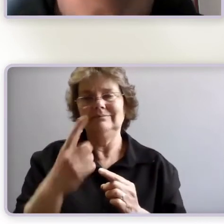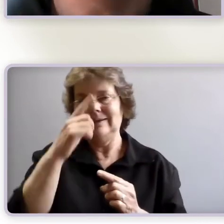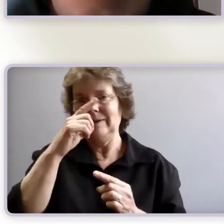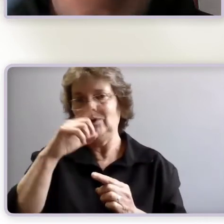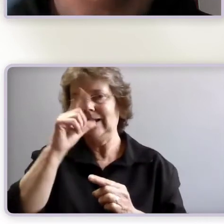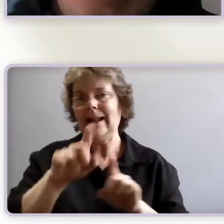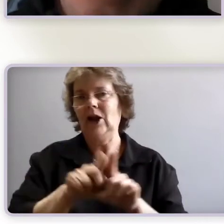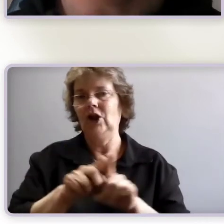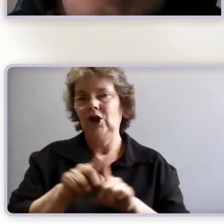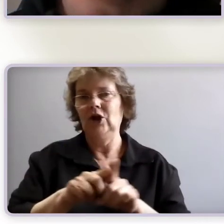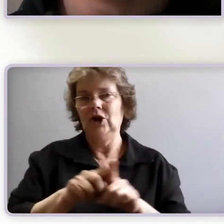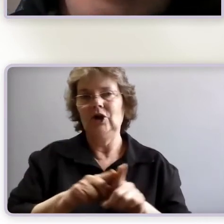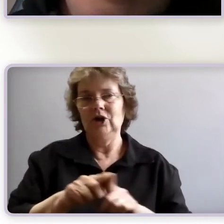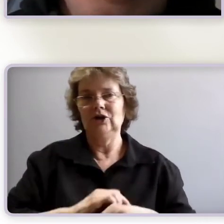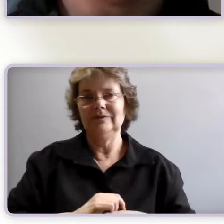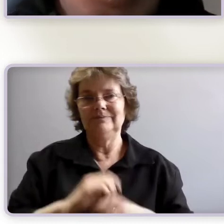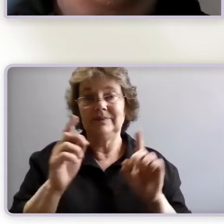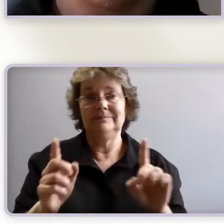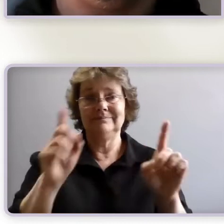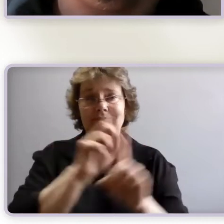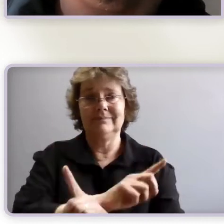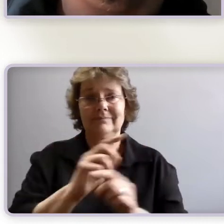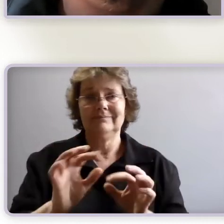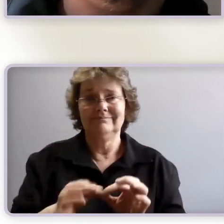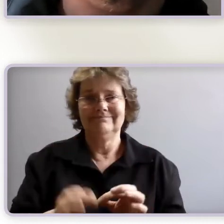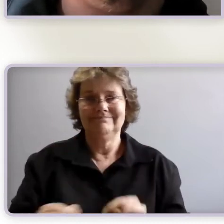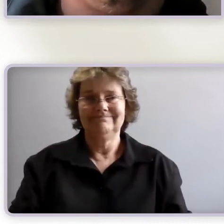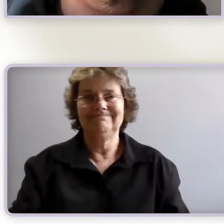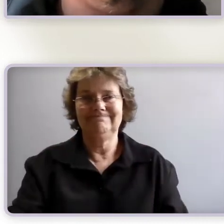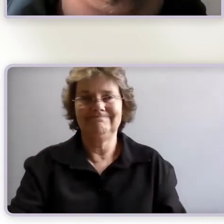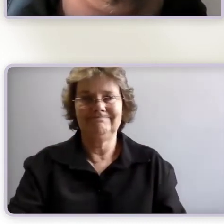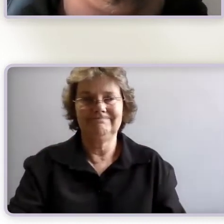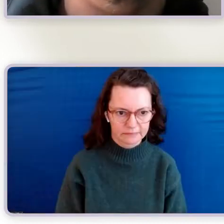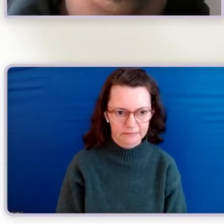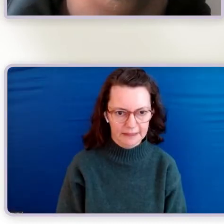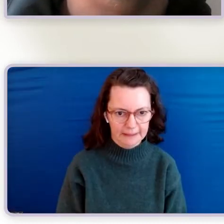Yeah, totally agree. That was an extraordinary effort, particularly in 2000. Yeah.